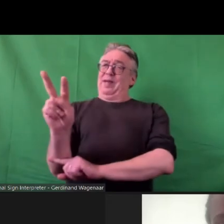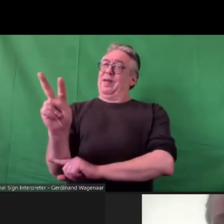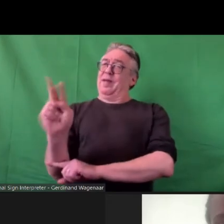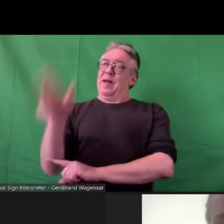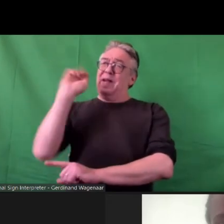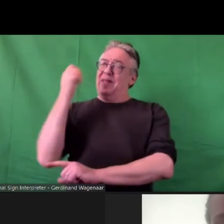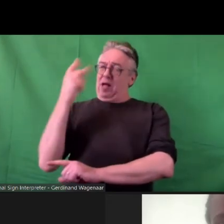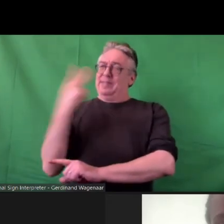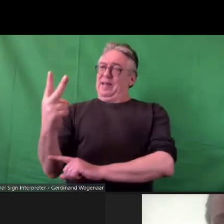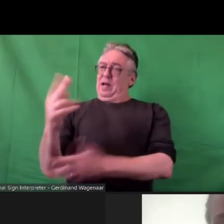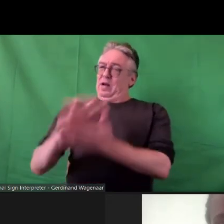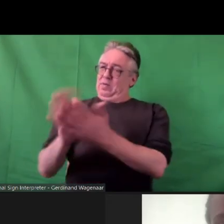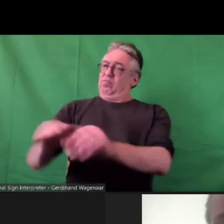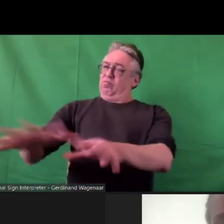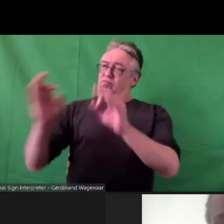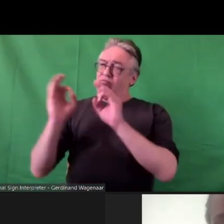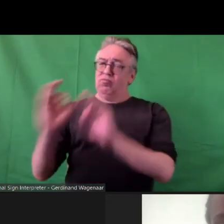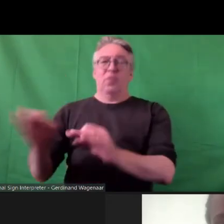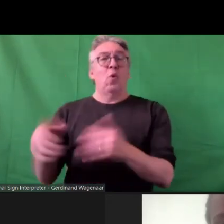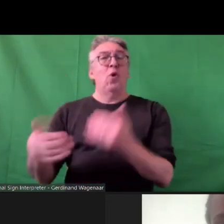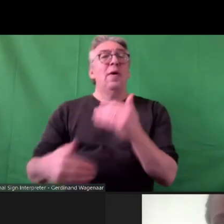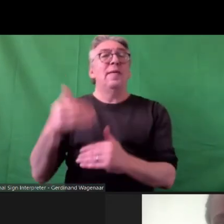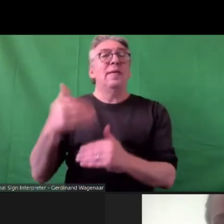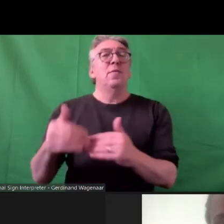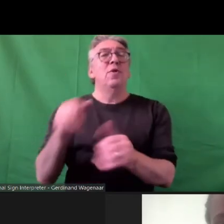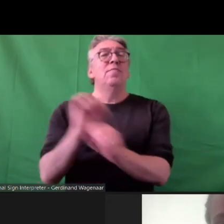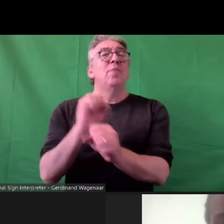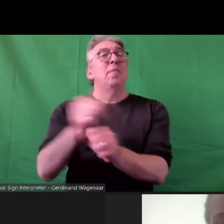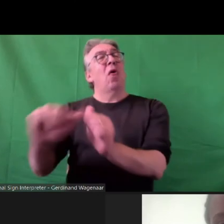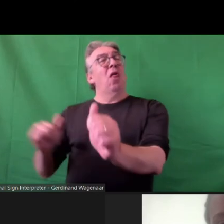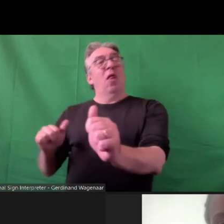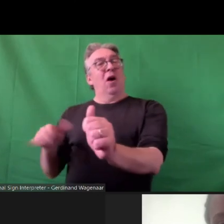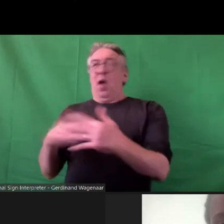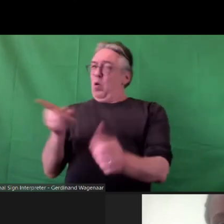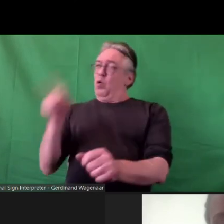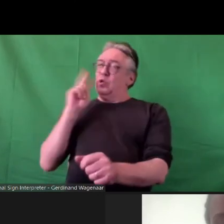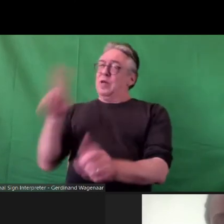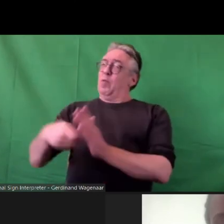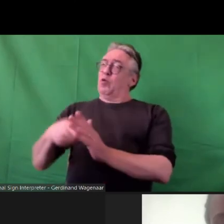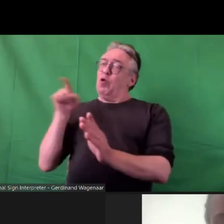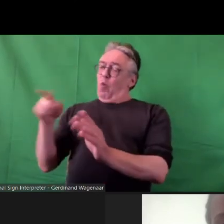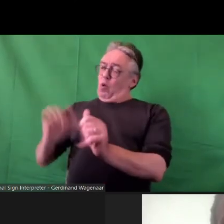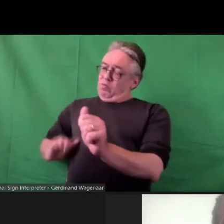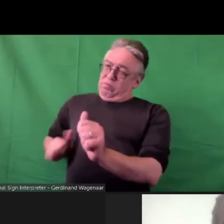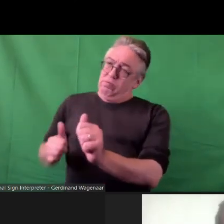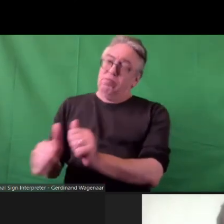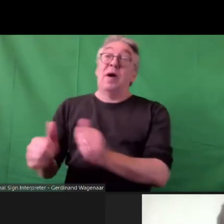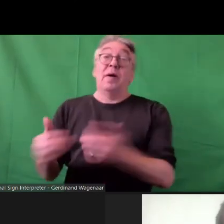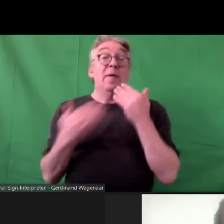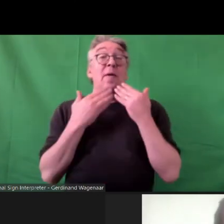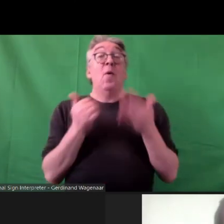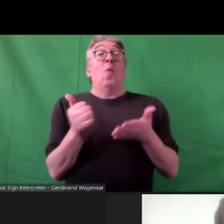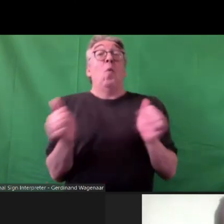Kenya to close the disability employment gap, harnessing the potential of technology? Over to you, Julie, and you've